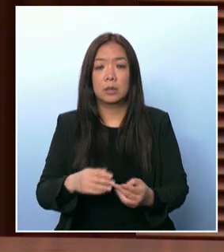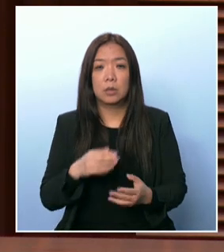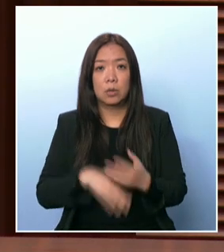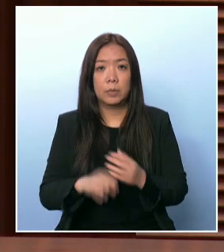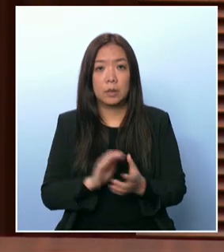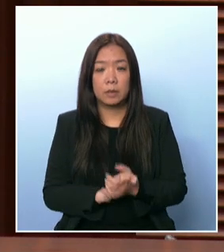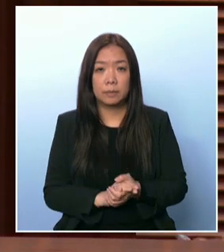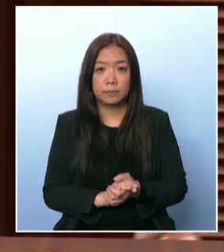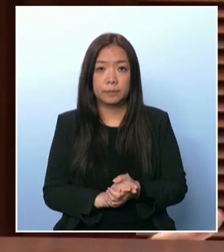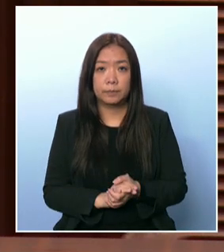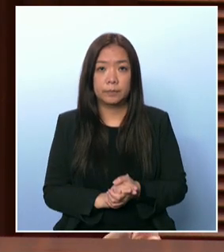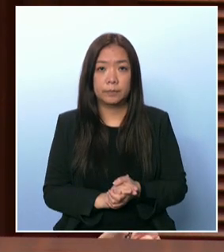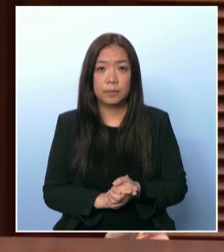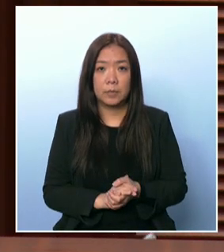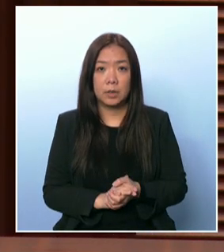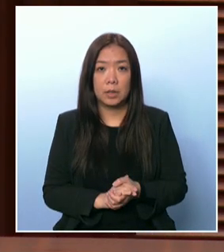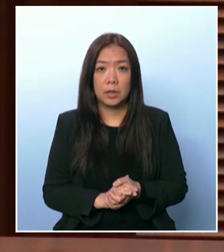Thank you. Ms. Chen.